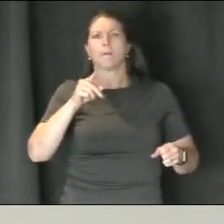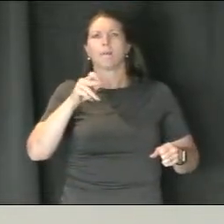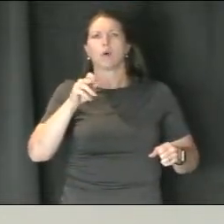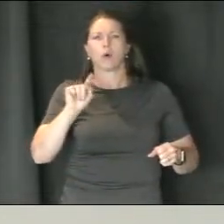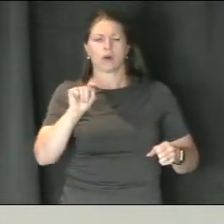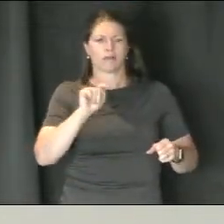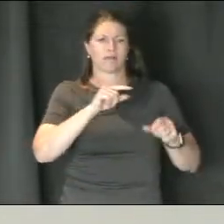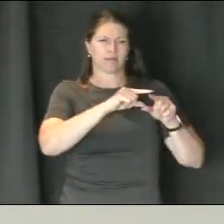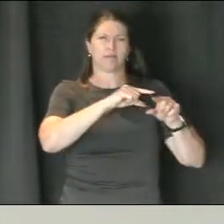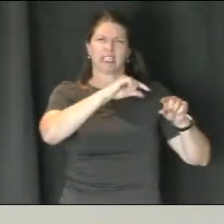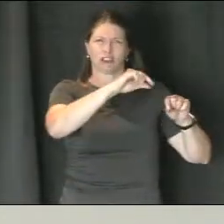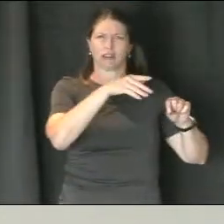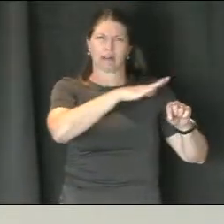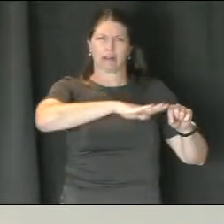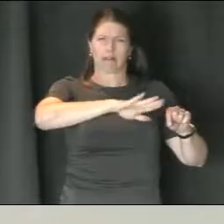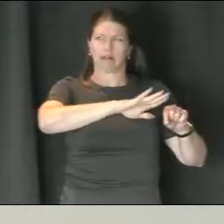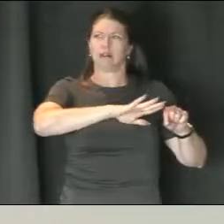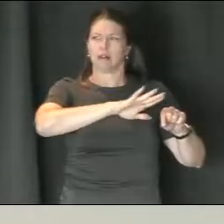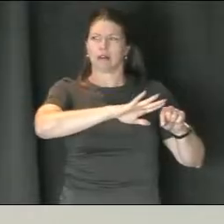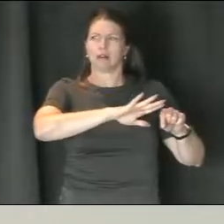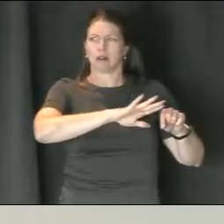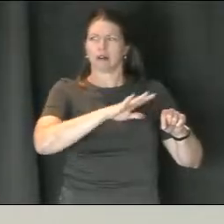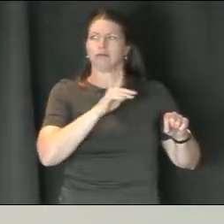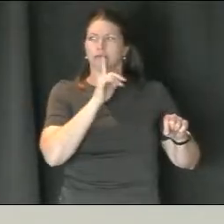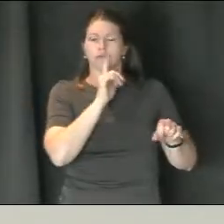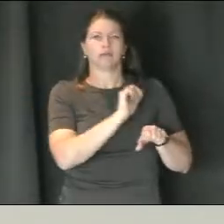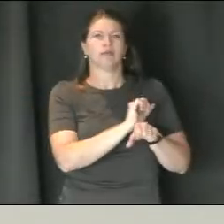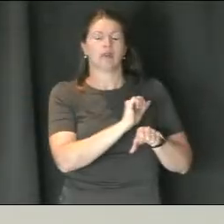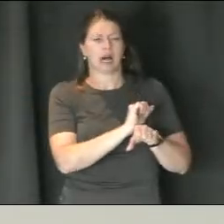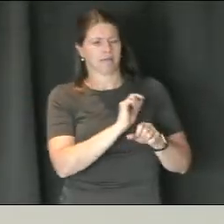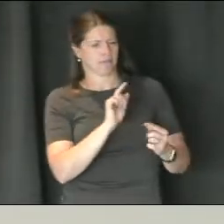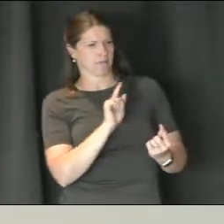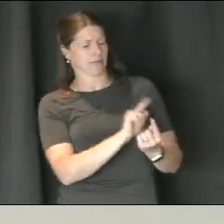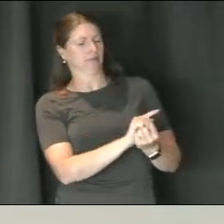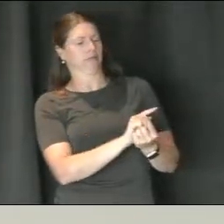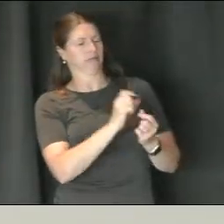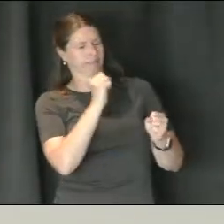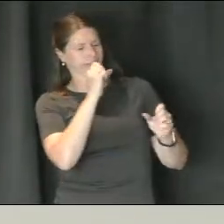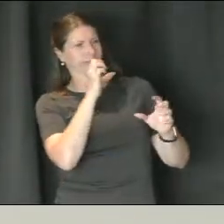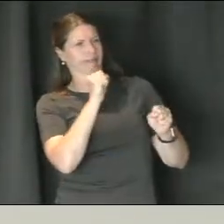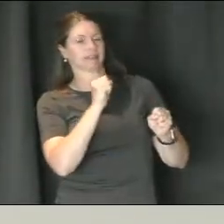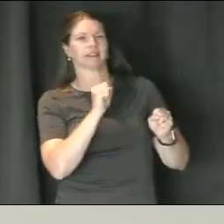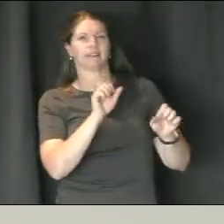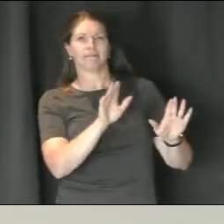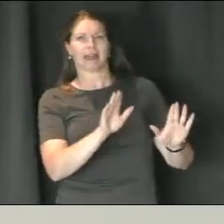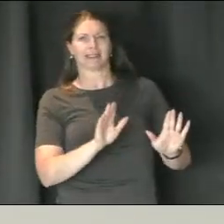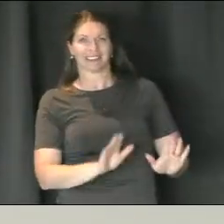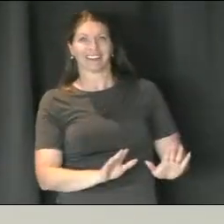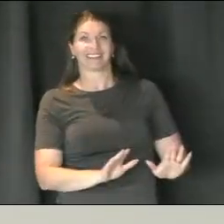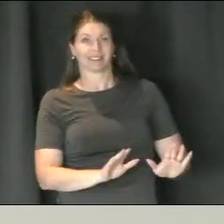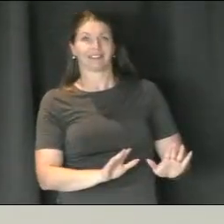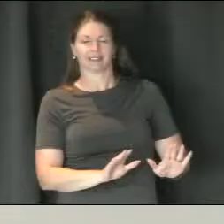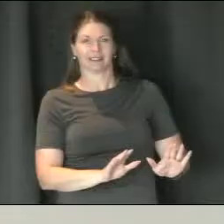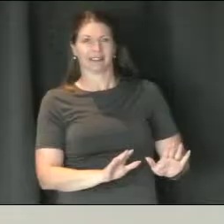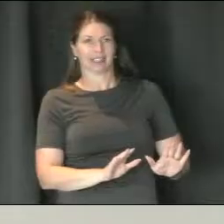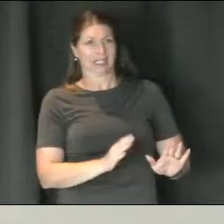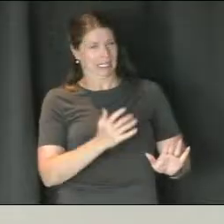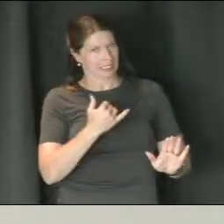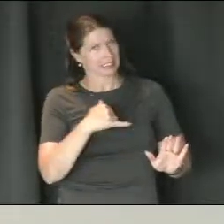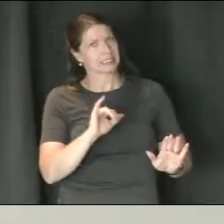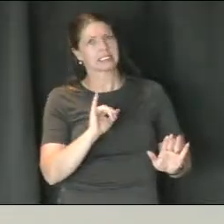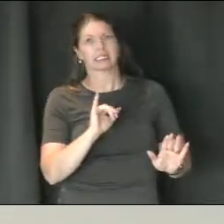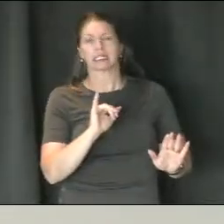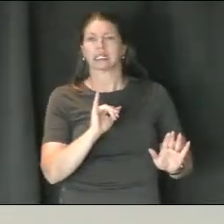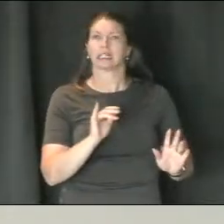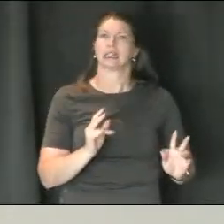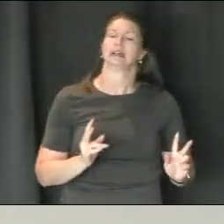of them there, that was absolutely amazing. And I am still very,